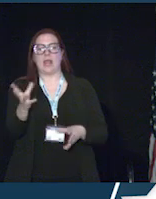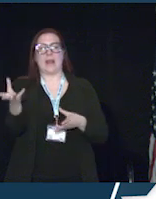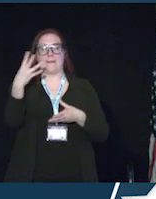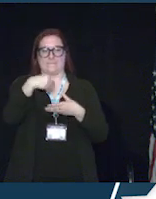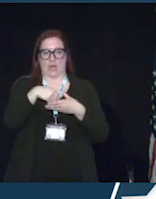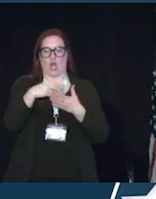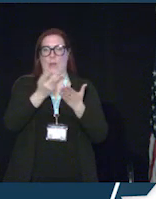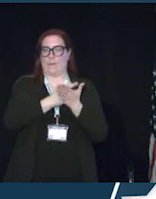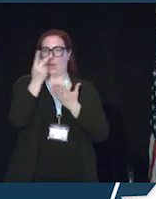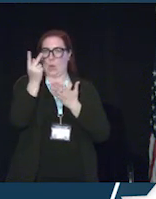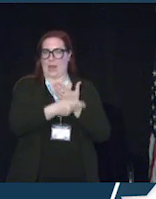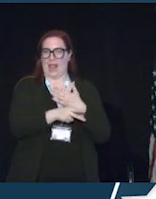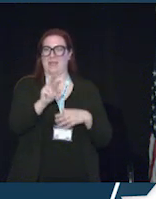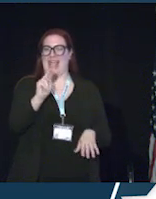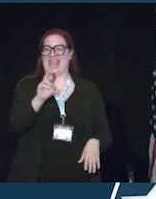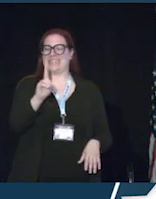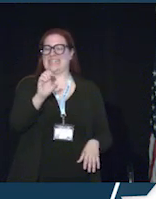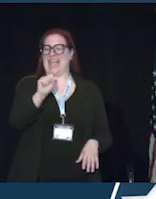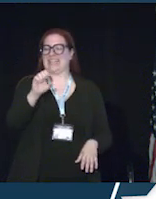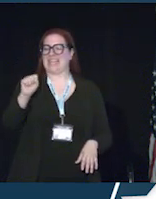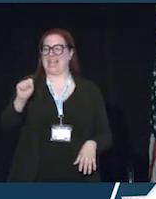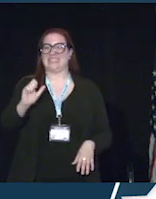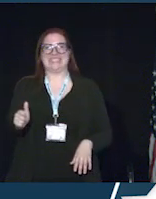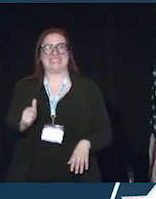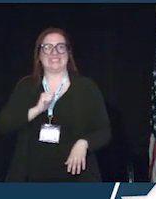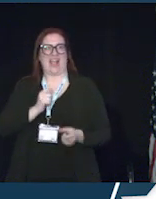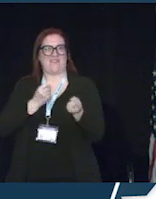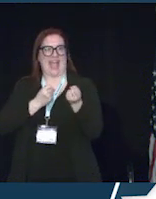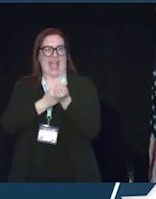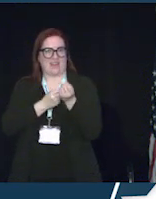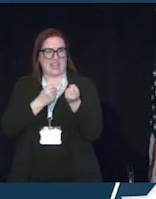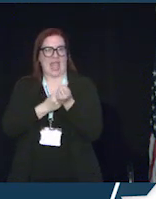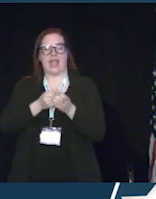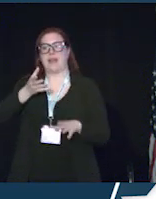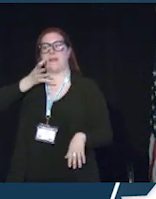through NDSS, where self-advocates, parents,